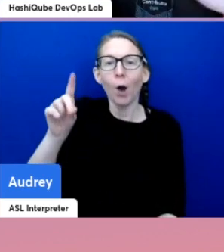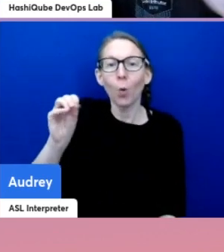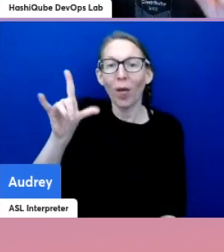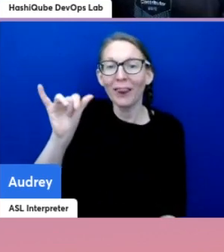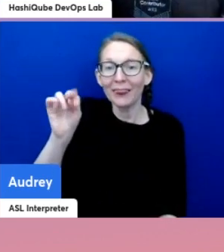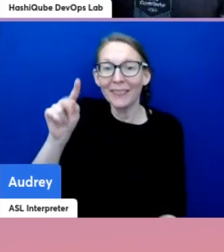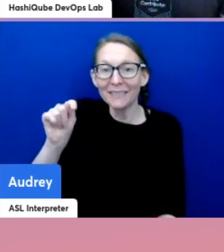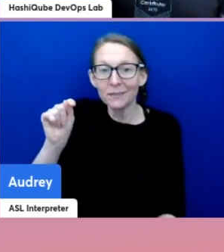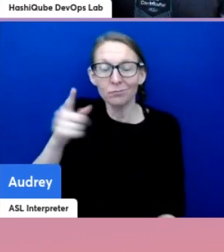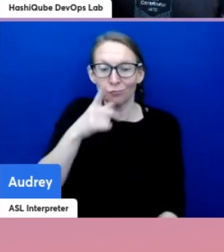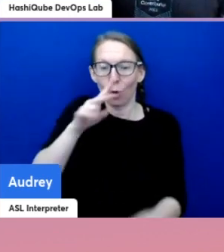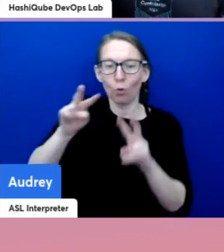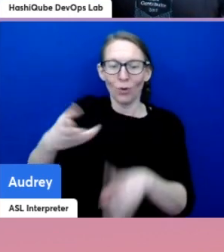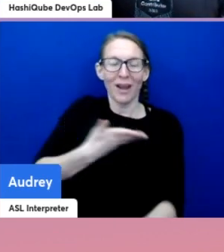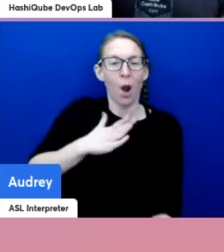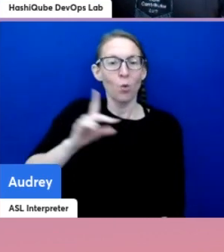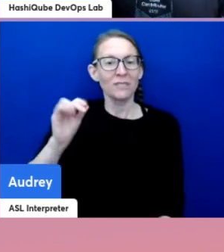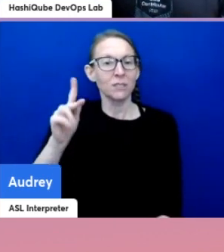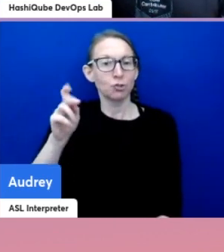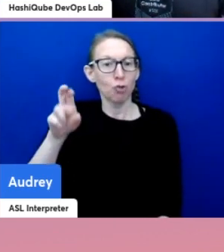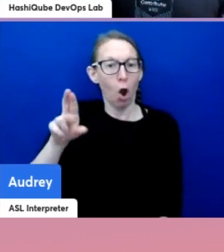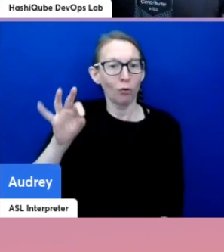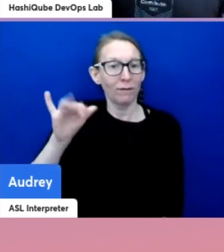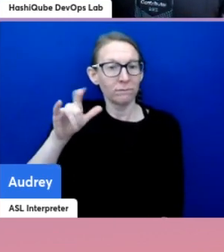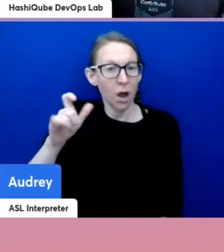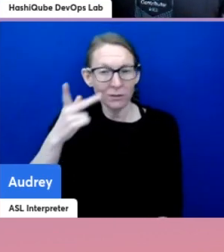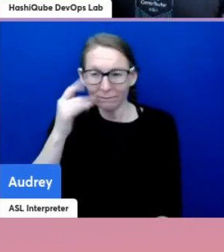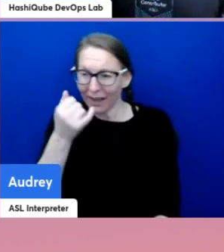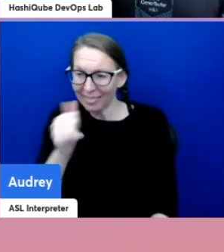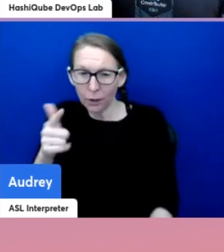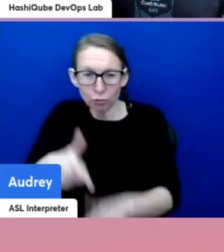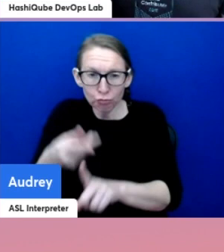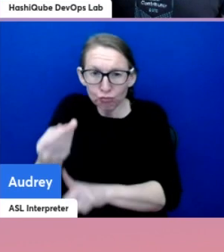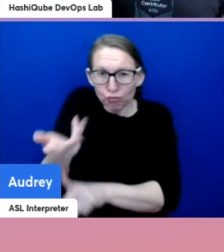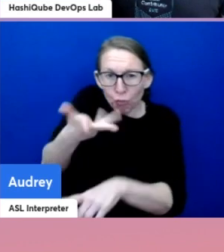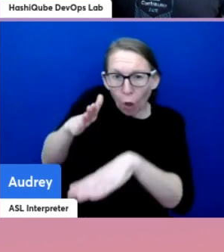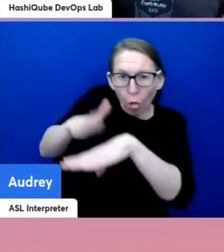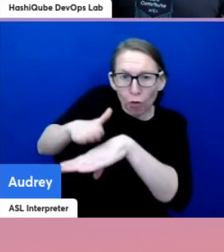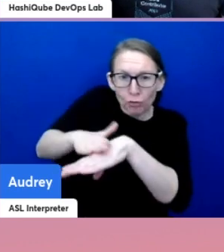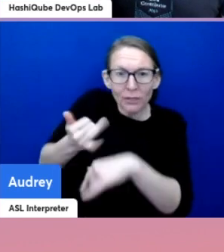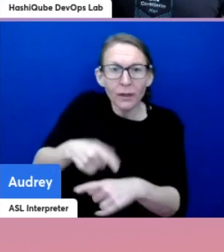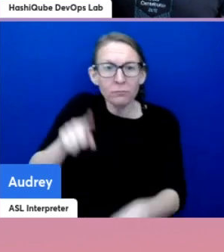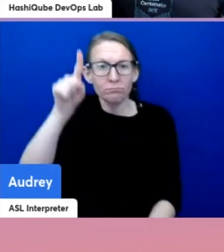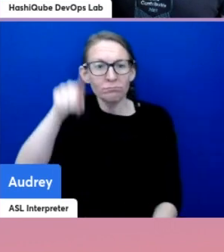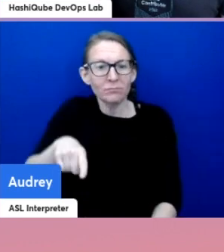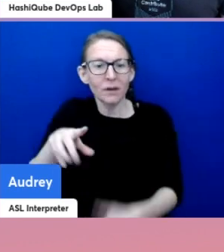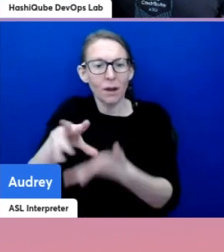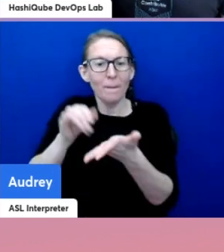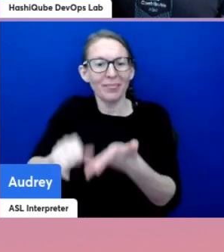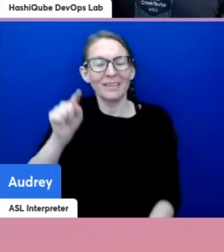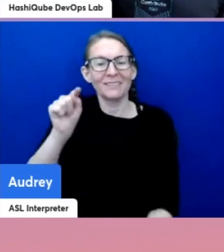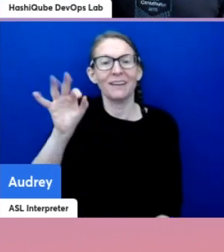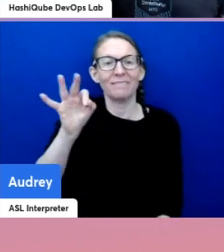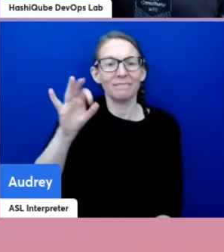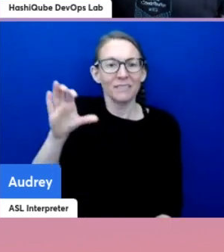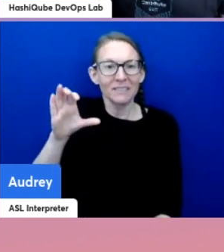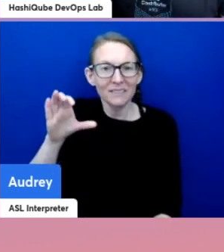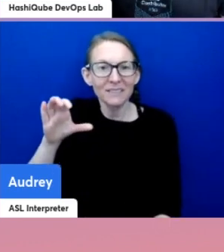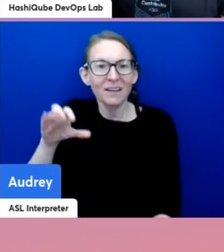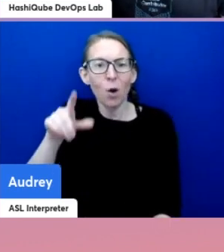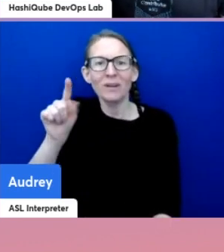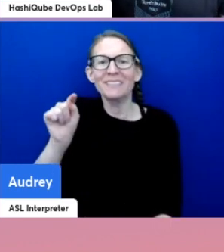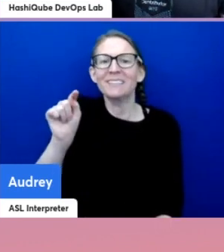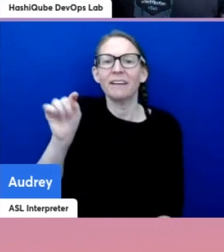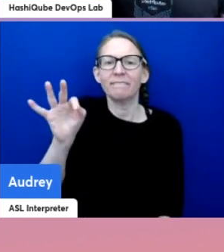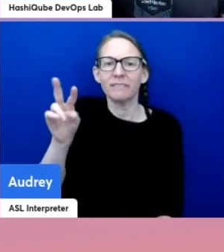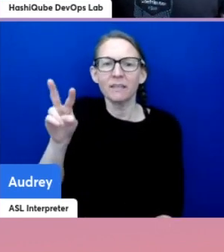us if there's anything that we should be alerted towards. Then we copy our TFEnv file in there, in